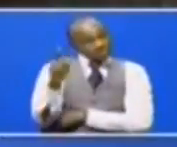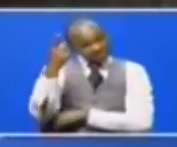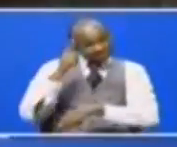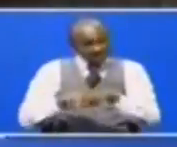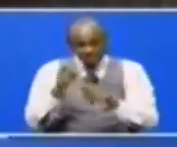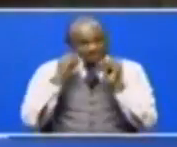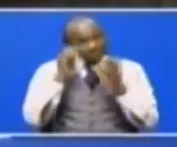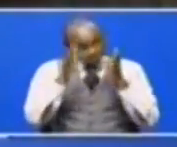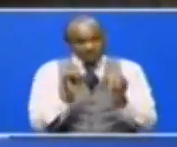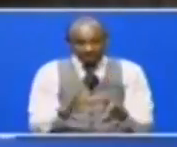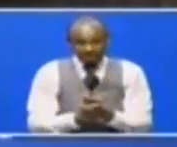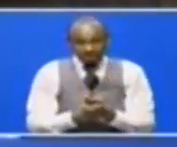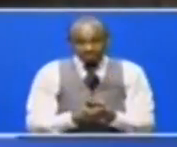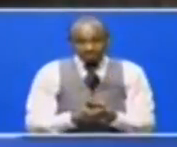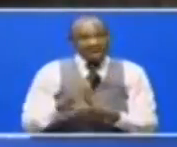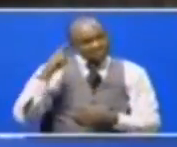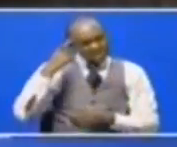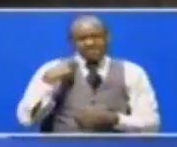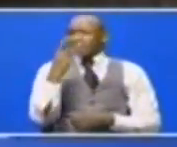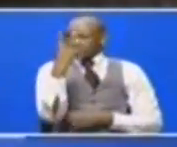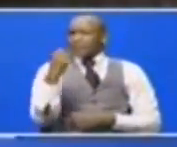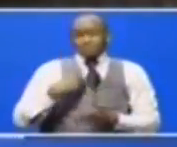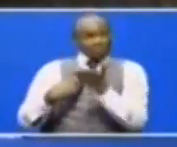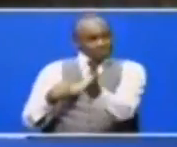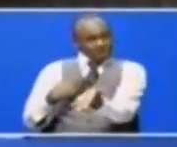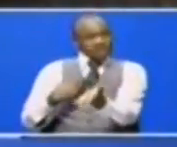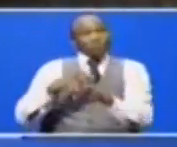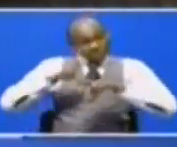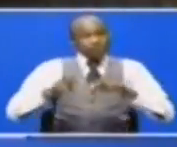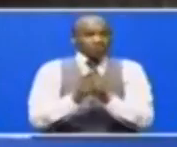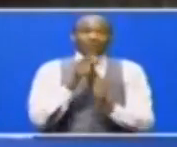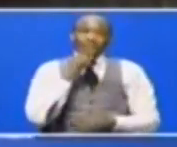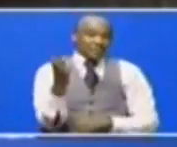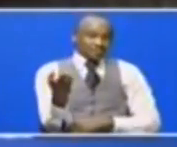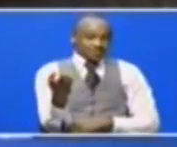kwanza. In fact tulikuwa almost watu kama 20 hivi. Mahali tulikuwa tumeketi chini.